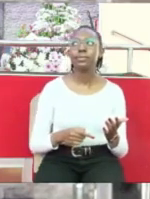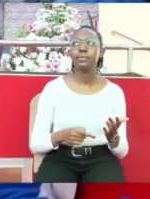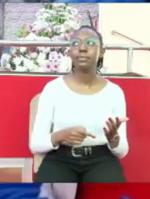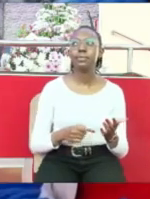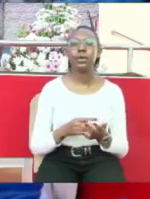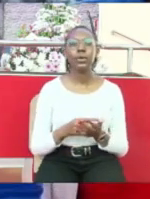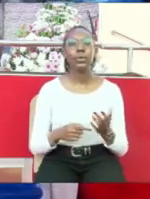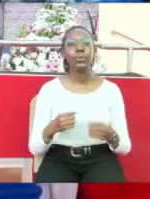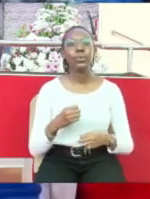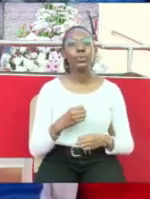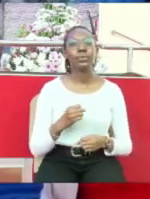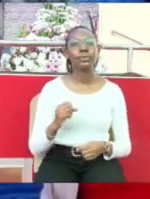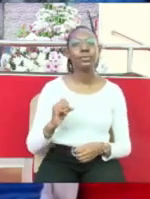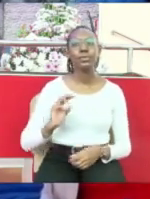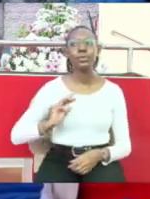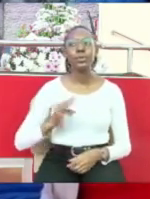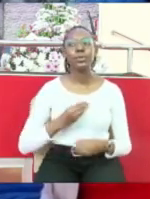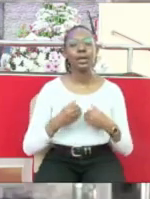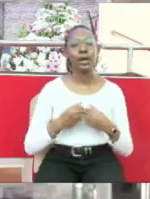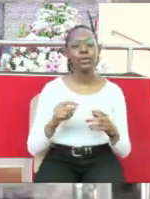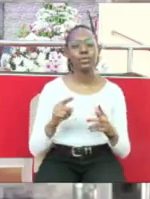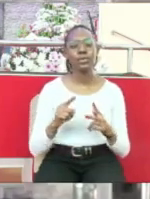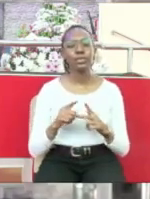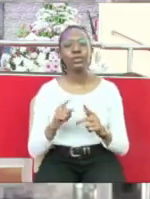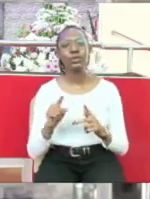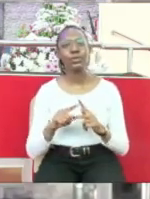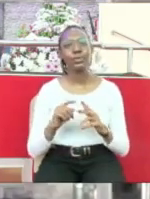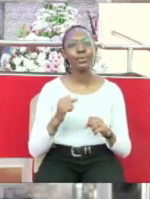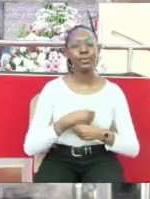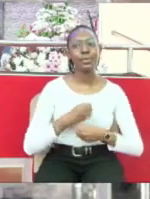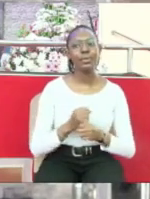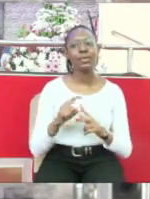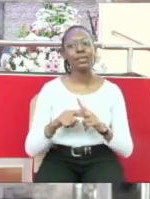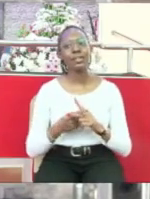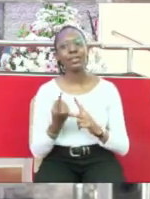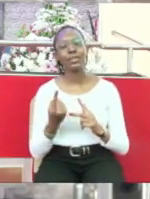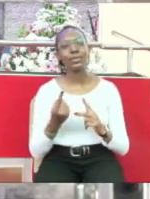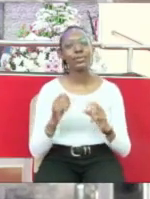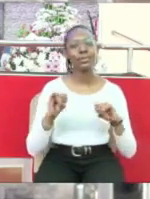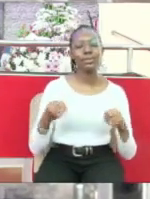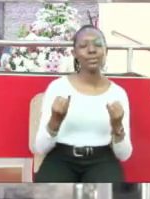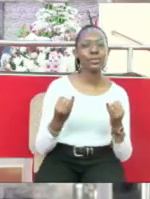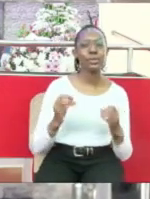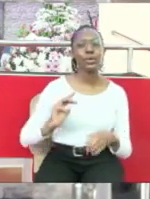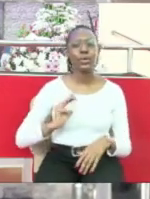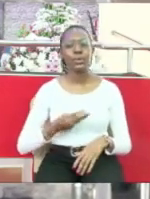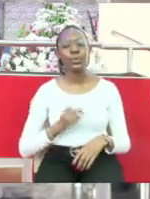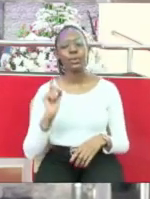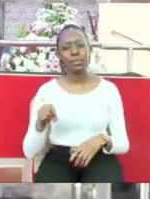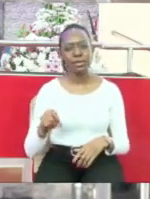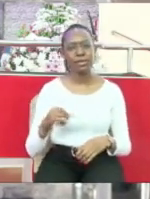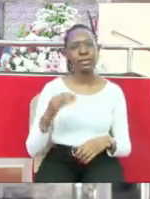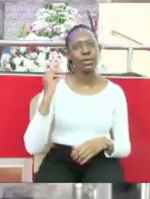beginning? Ili tuanze tuna nini ili tuanze mwanzo? We need to follow Jesus. Tunahitaji kumfuata Yesu. We need to obey him. Tunahitaji tumtii. We